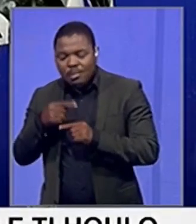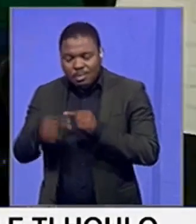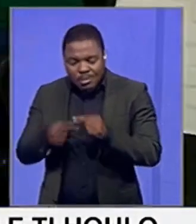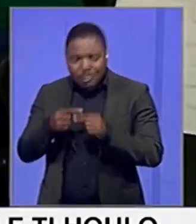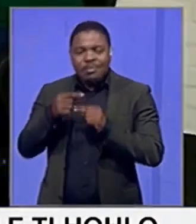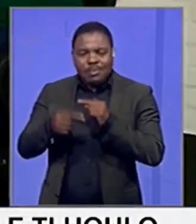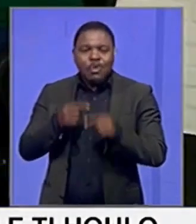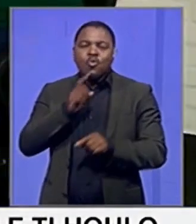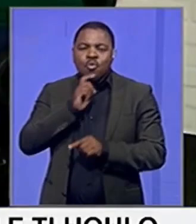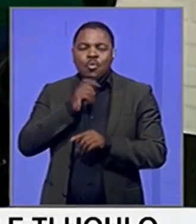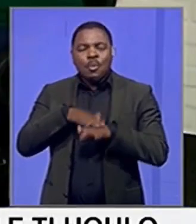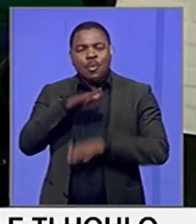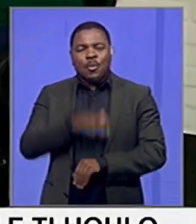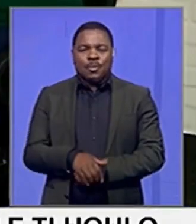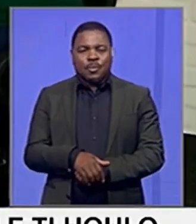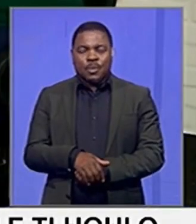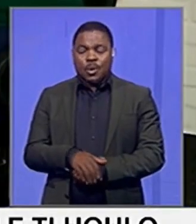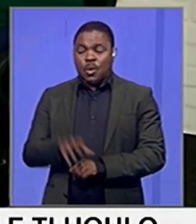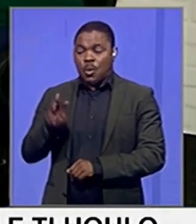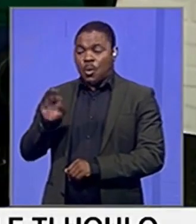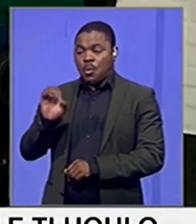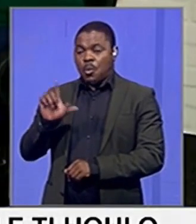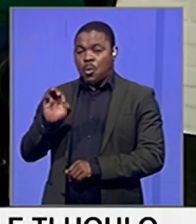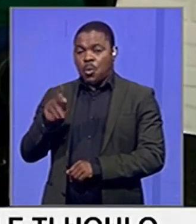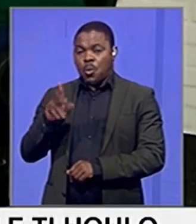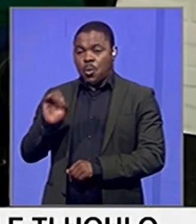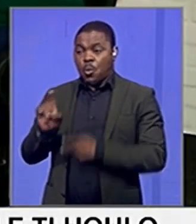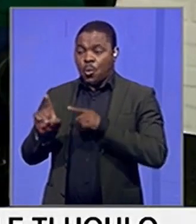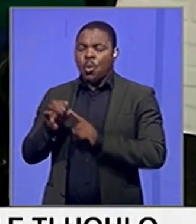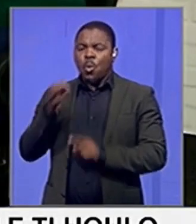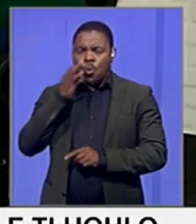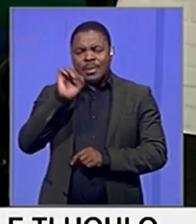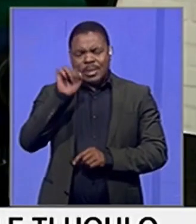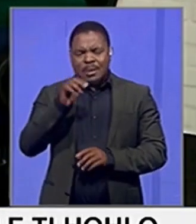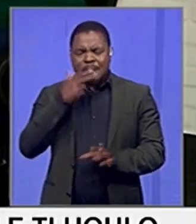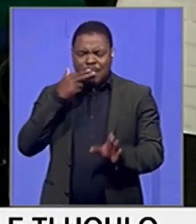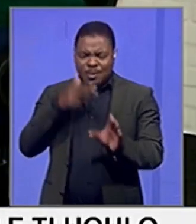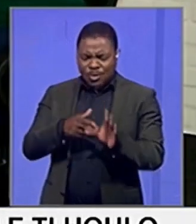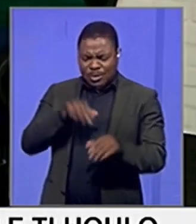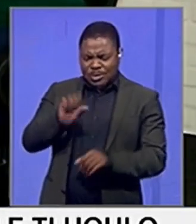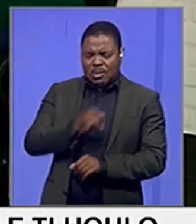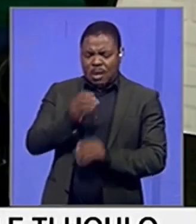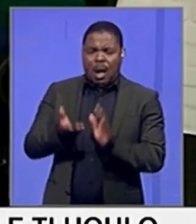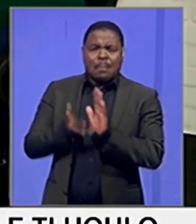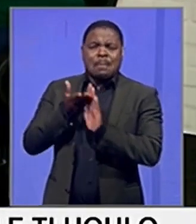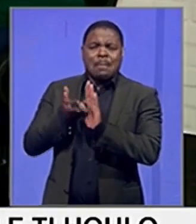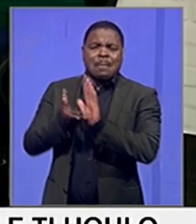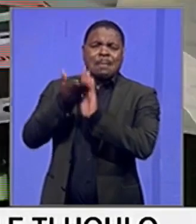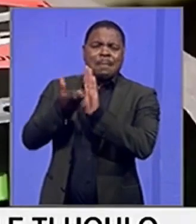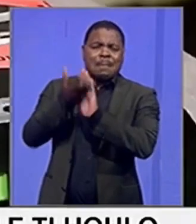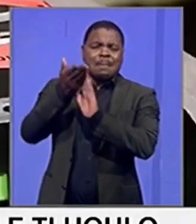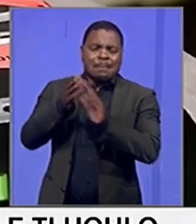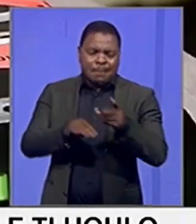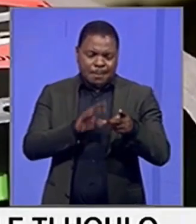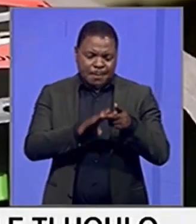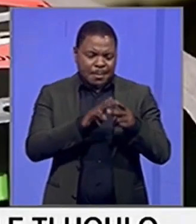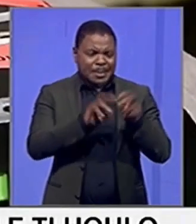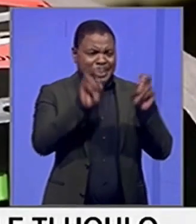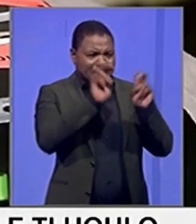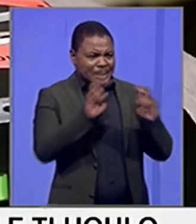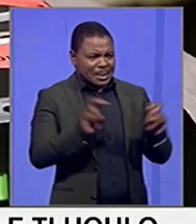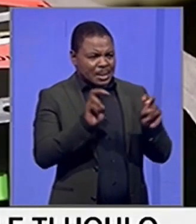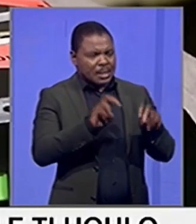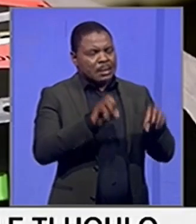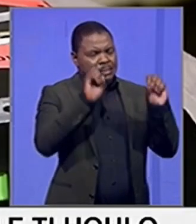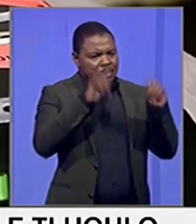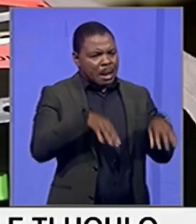bereka. Moloko o re jwalo ka ha theko ya mafura e ntse e nyoloha Afrika Borwa, mme le kgaolo ya motlakase e sa bontshe